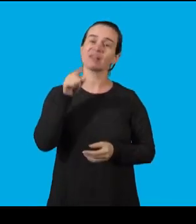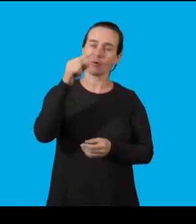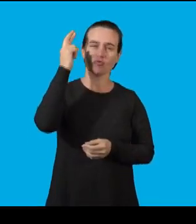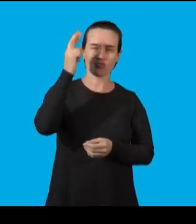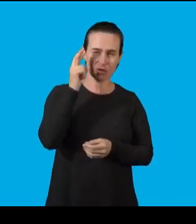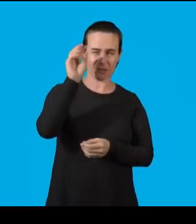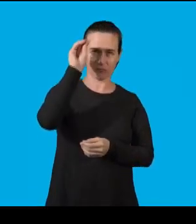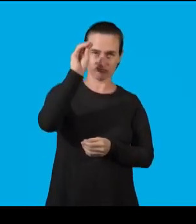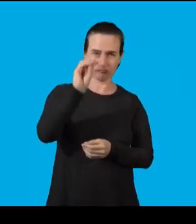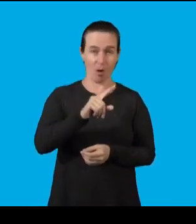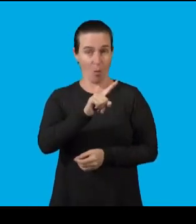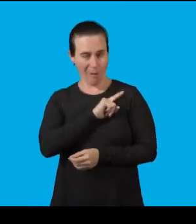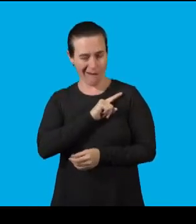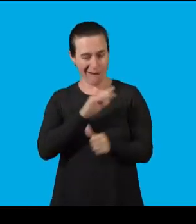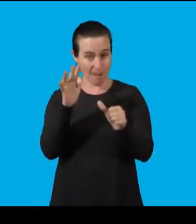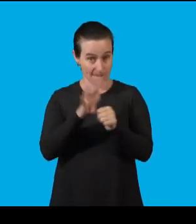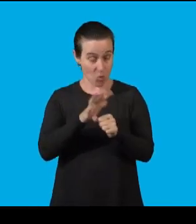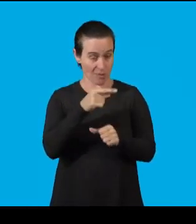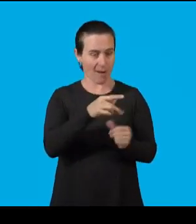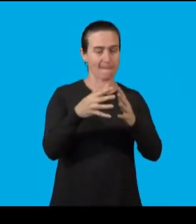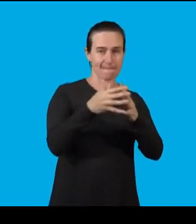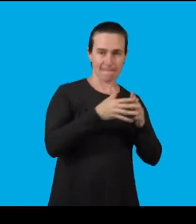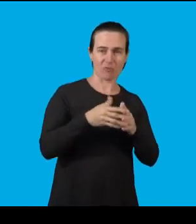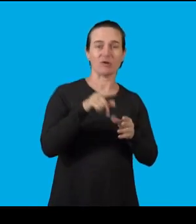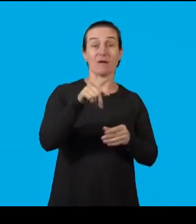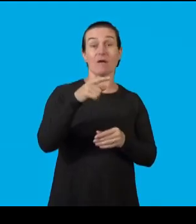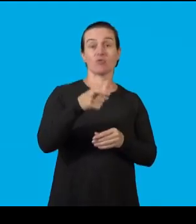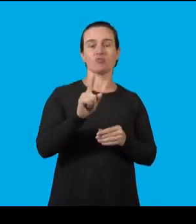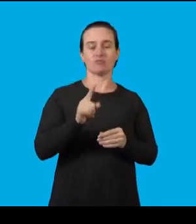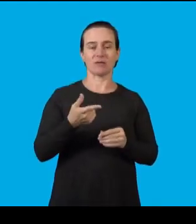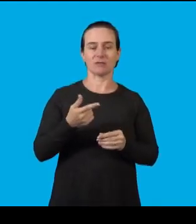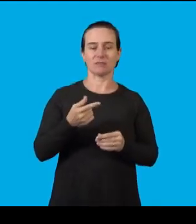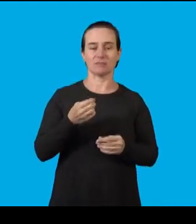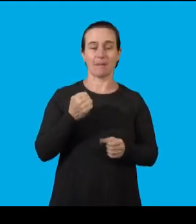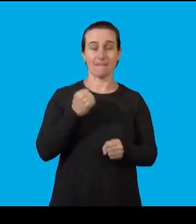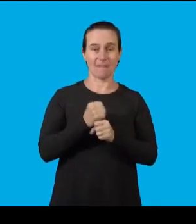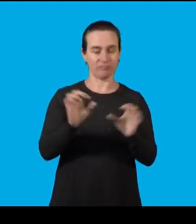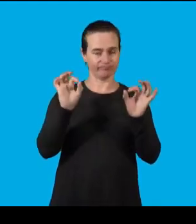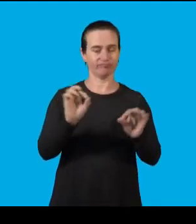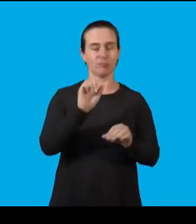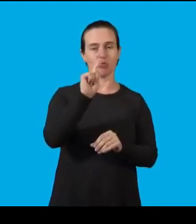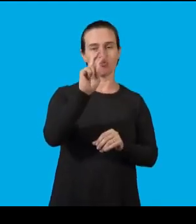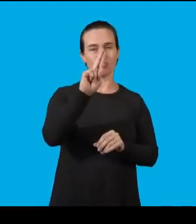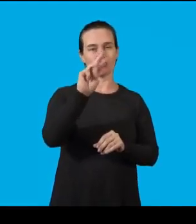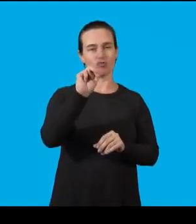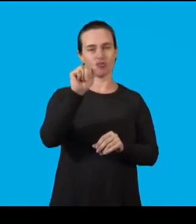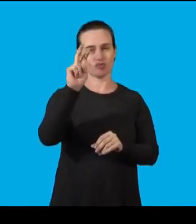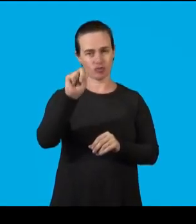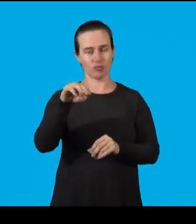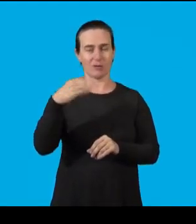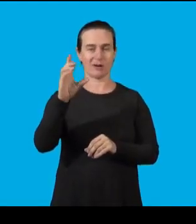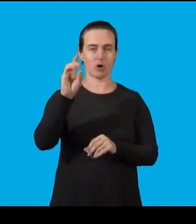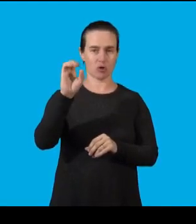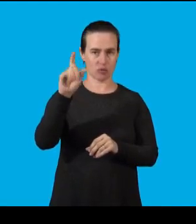all the reasons why it was important to implement the Truman Doctrine in order to strengthen their